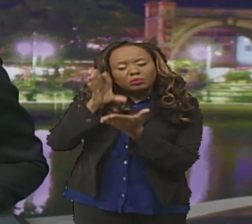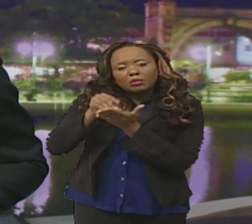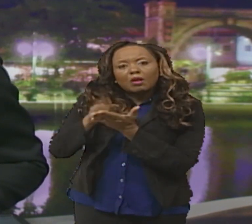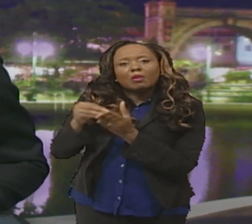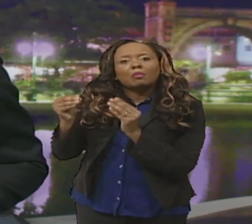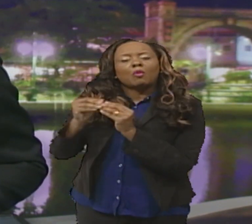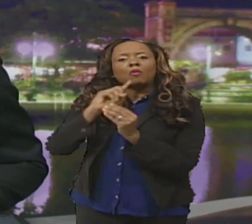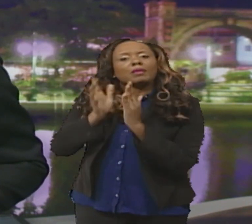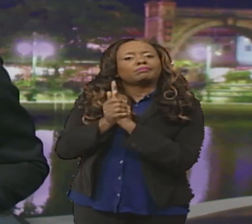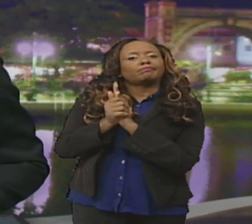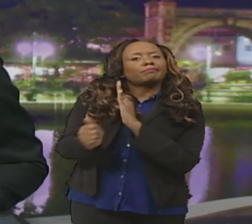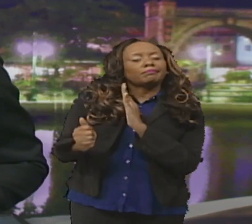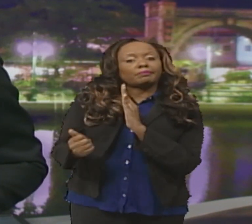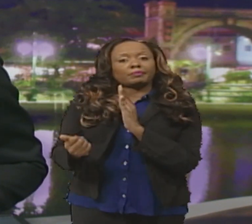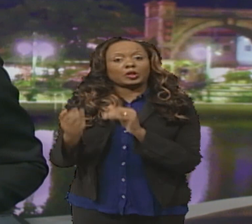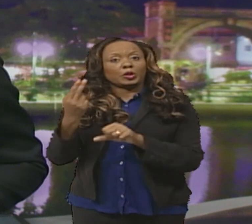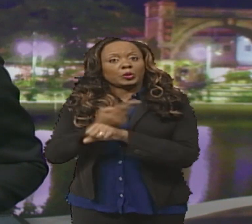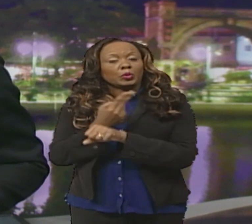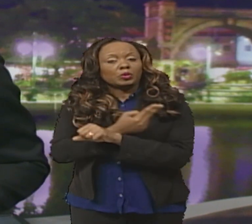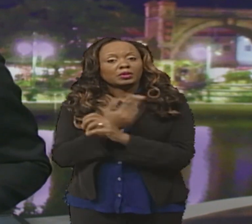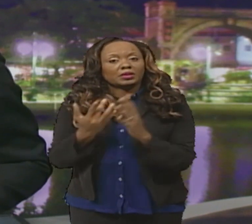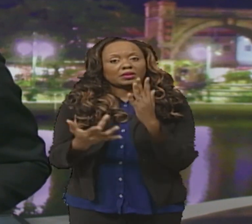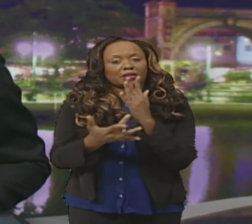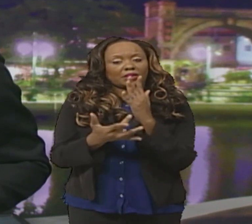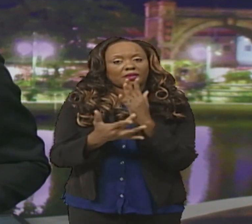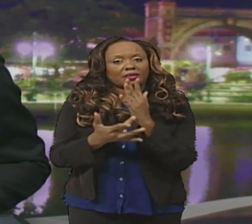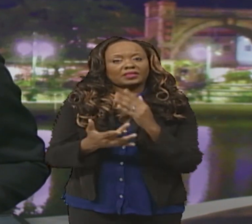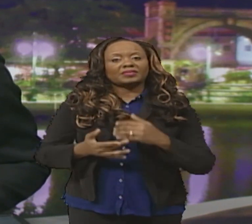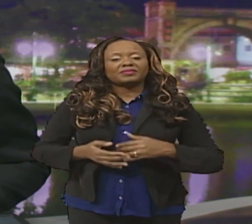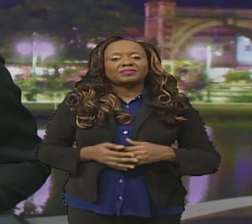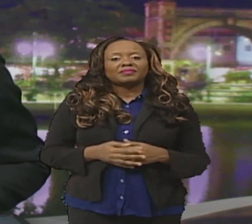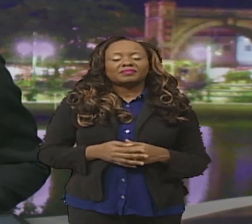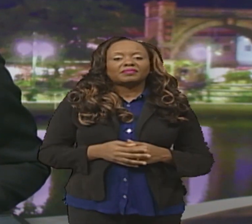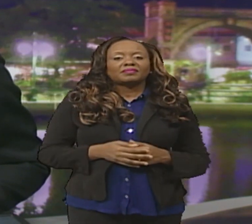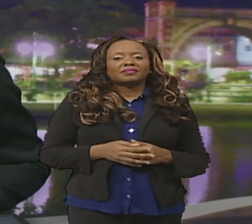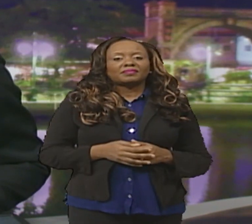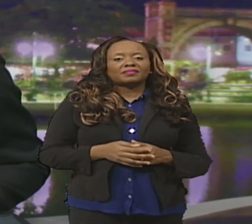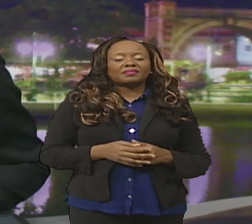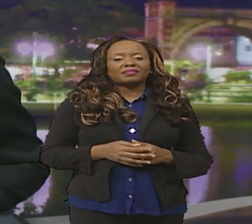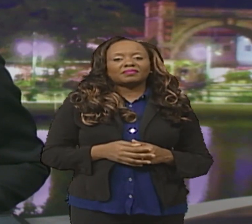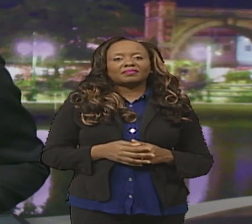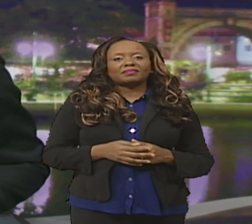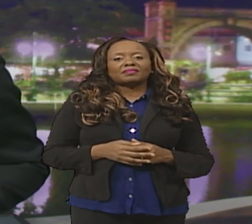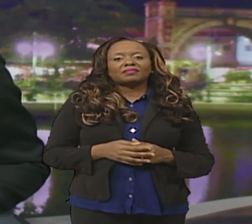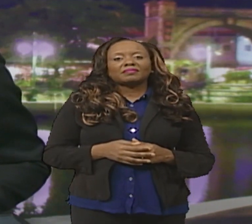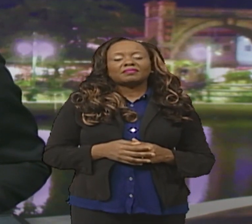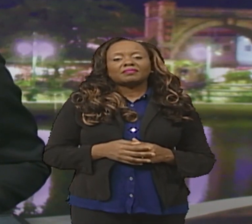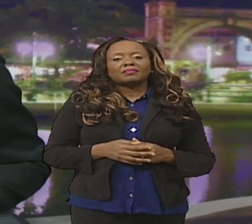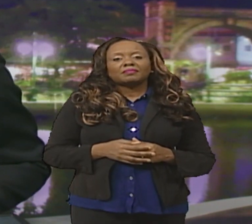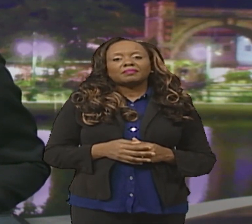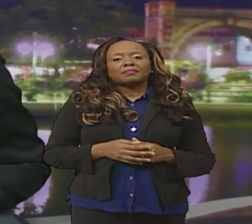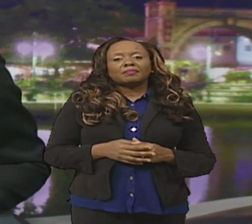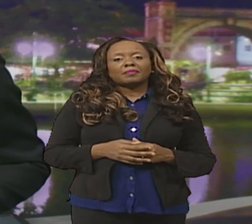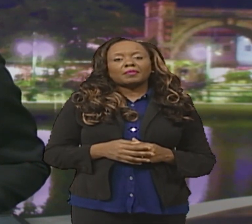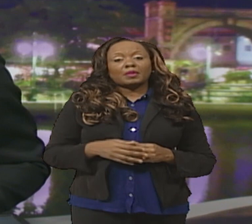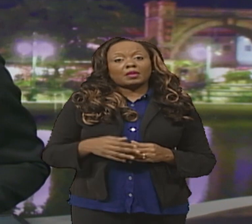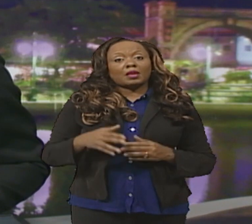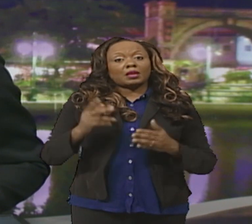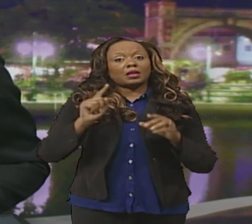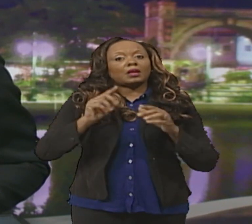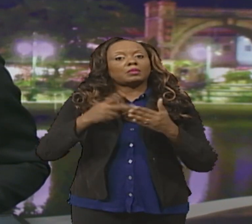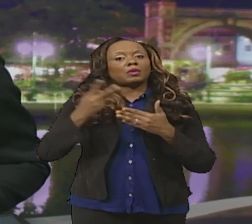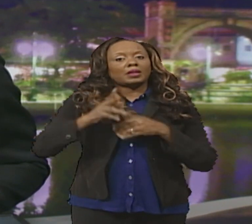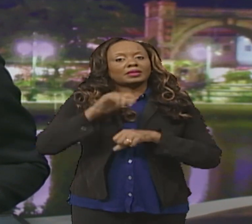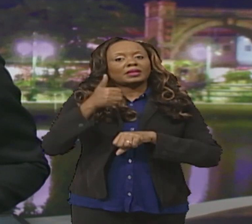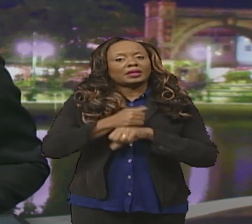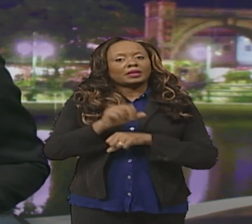to become proficient in the use of technology. This is being done through the Community Technological Programs, an initiative first introduced